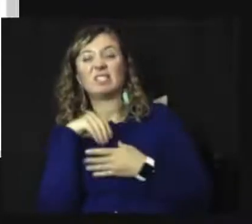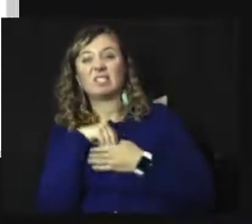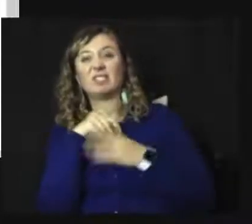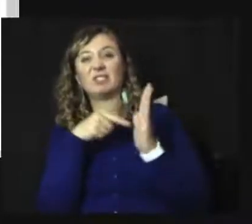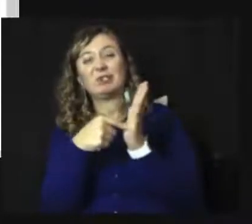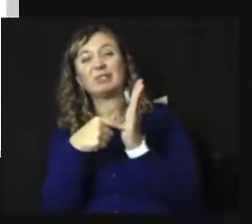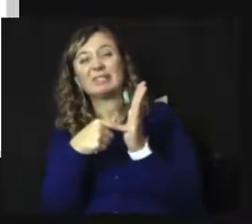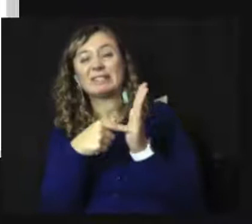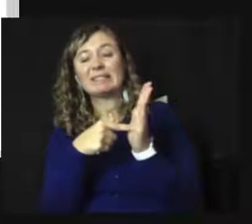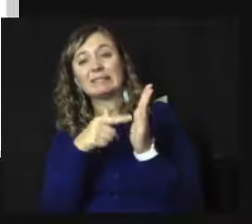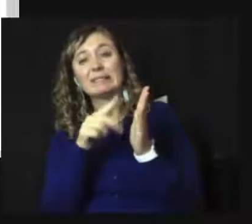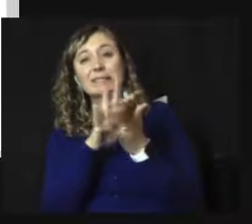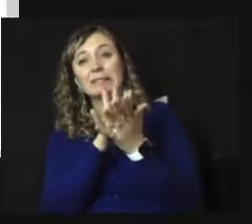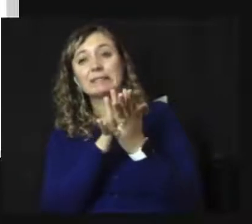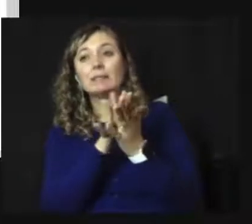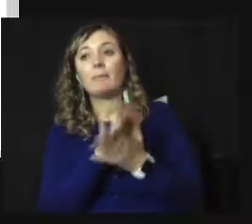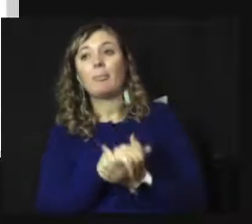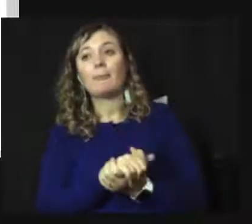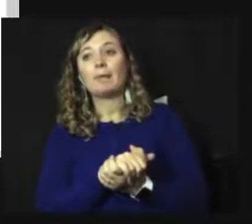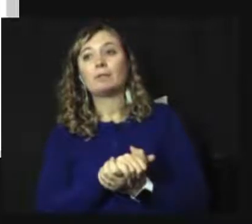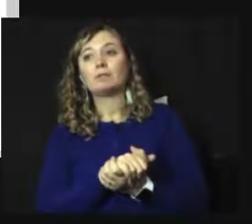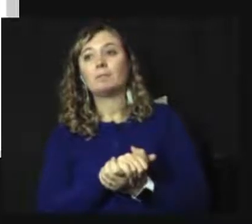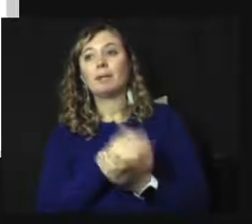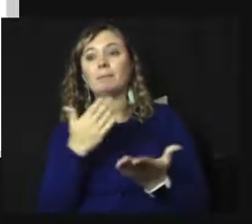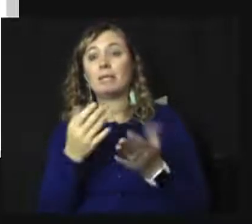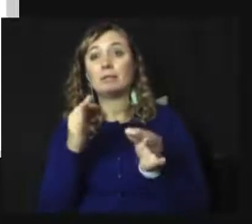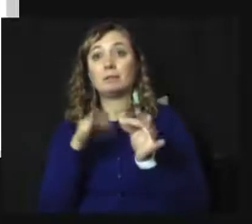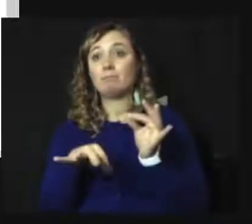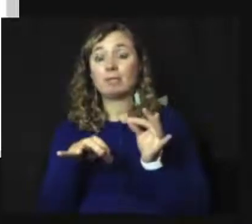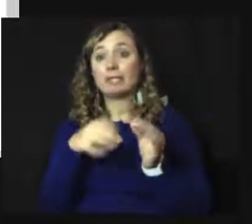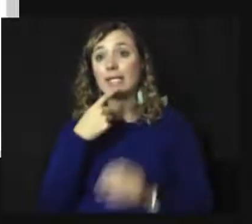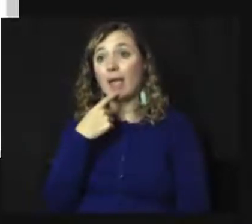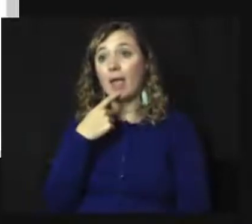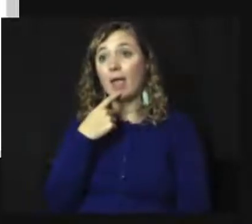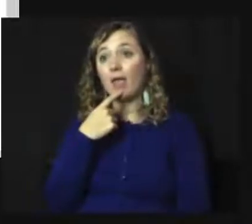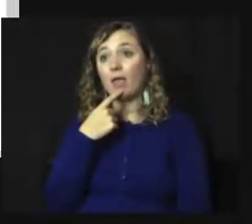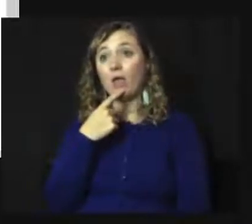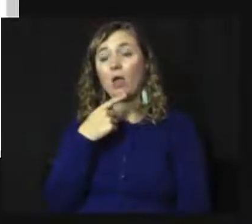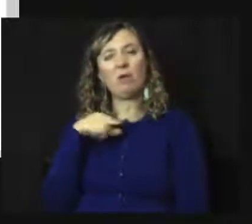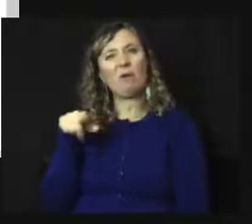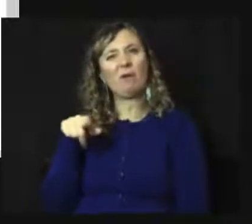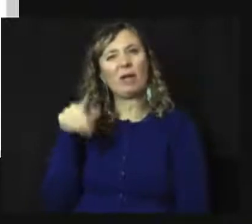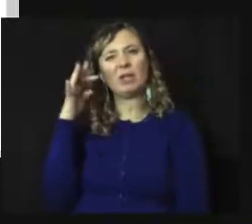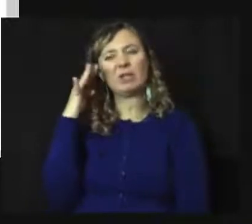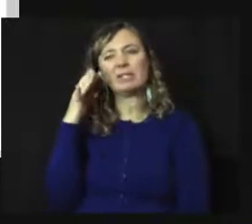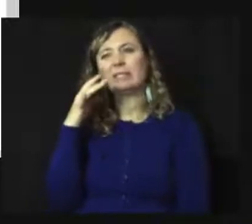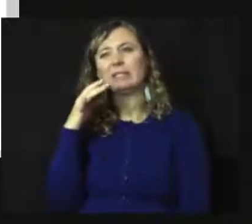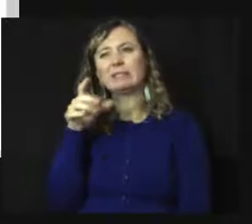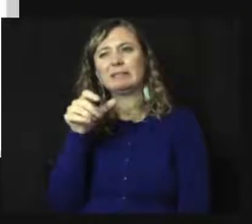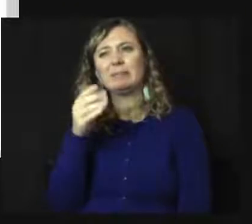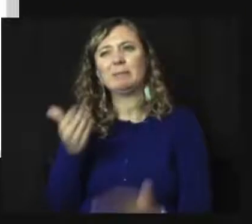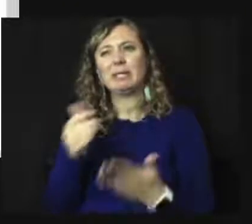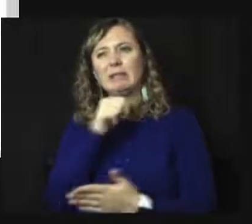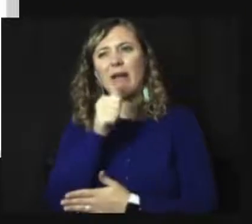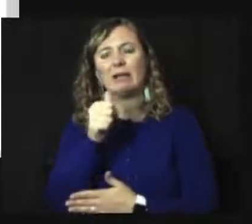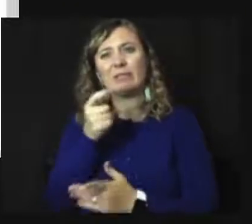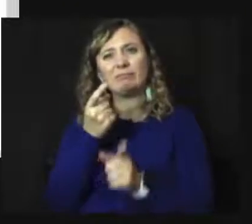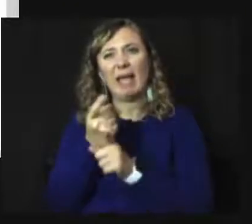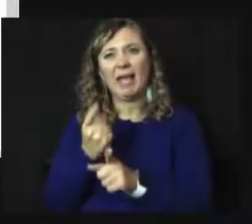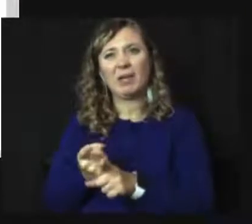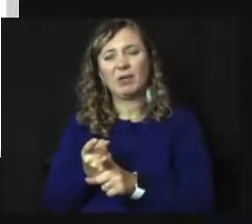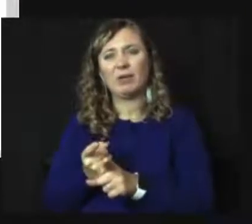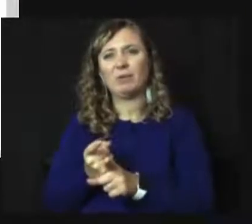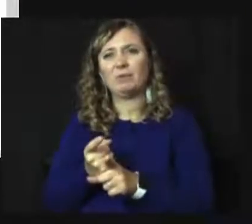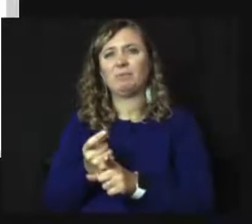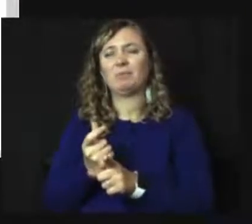Literally something as simple as this little script, like, oh, this looks like it's maybe a inaccurate portrayal or a negative portrayal